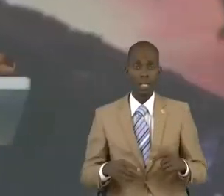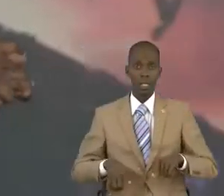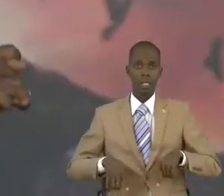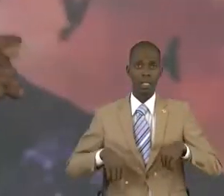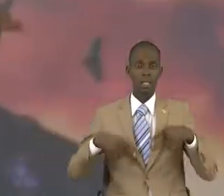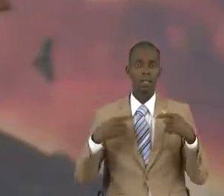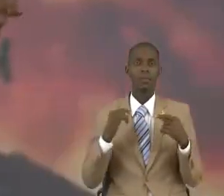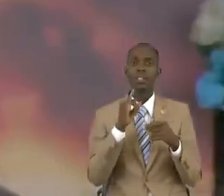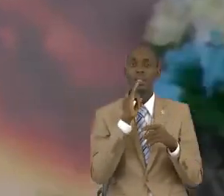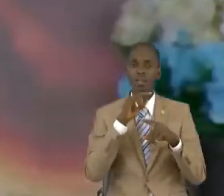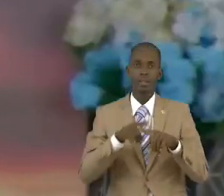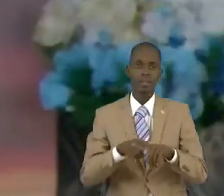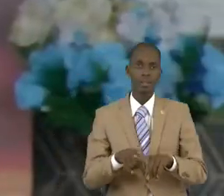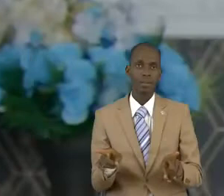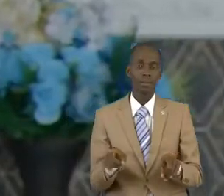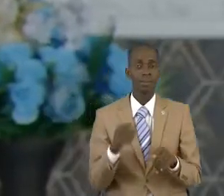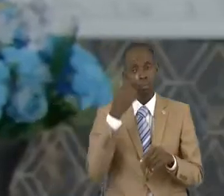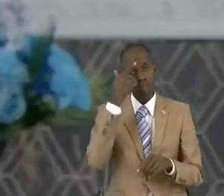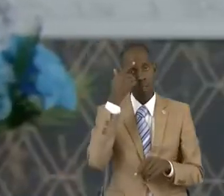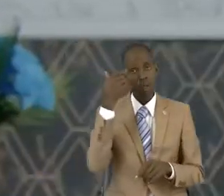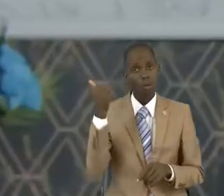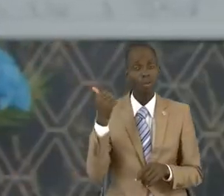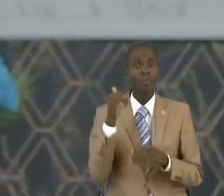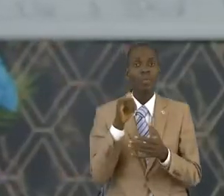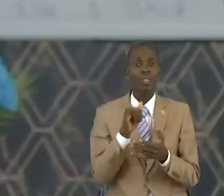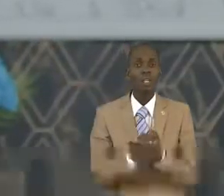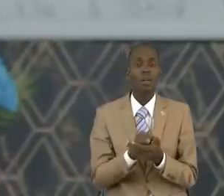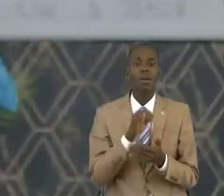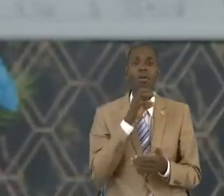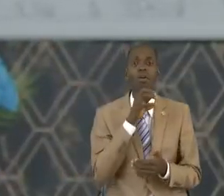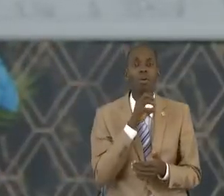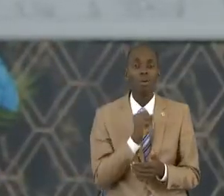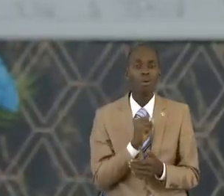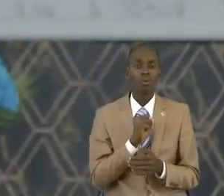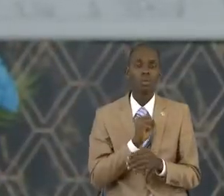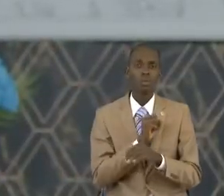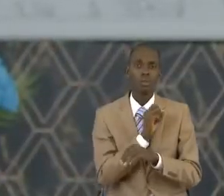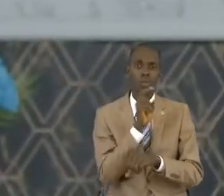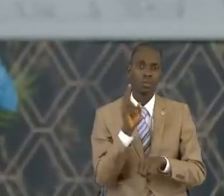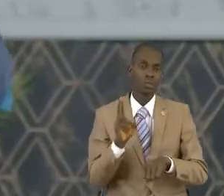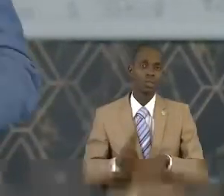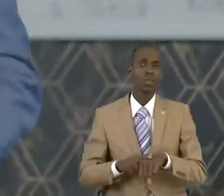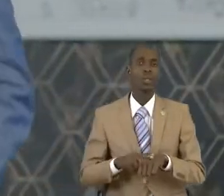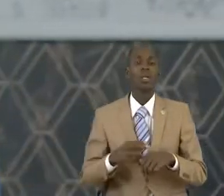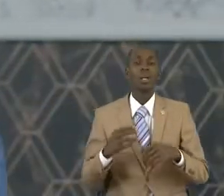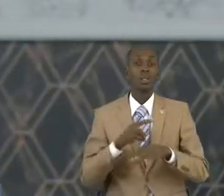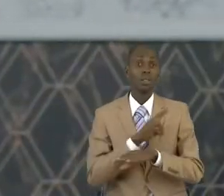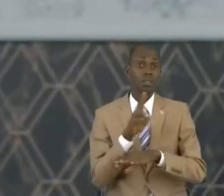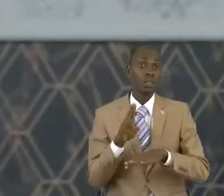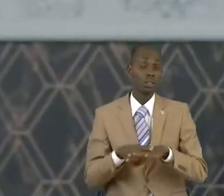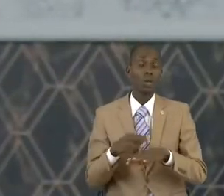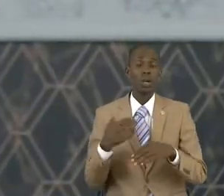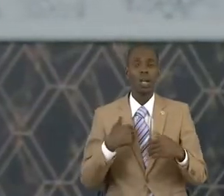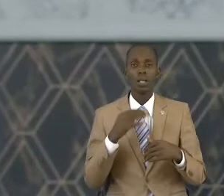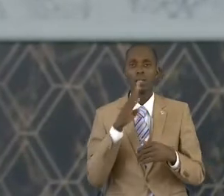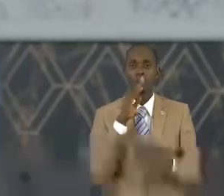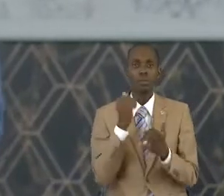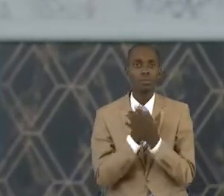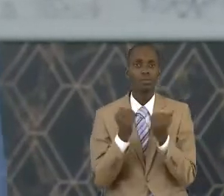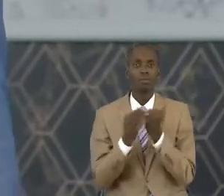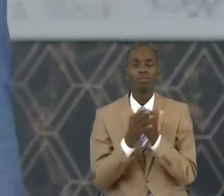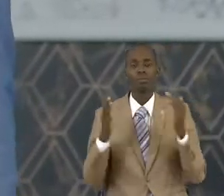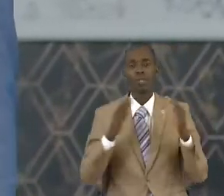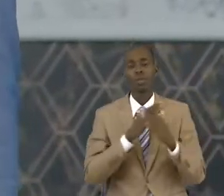different because that old nature had been crucified completely with the